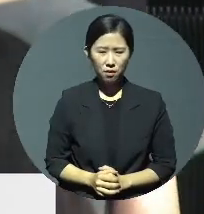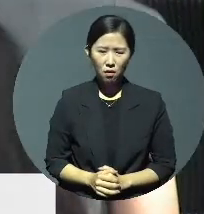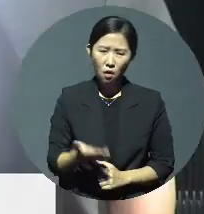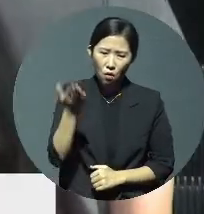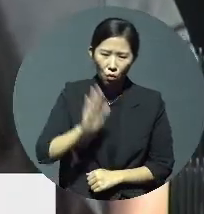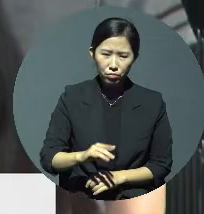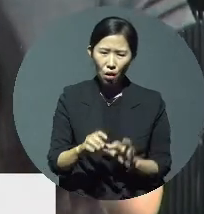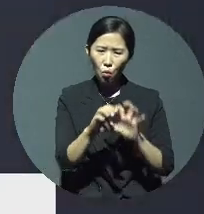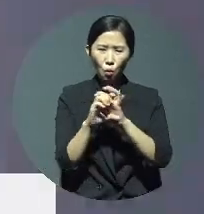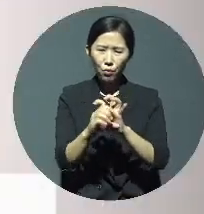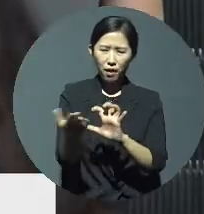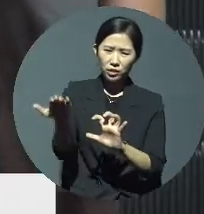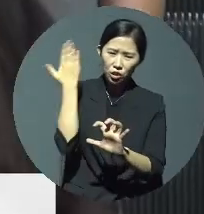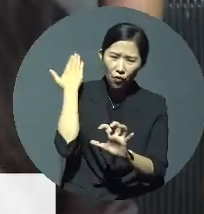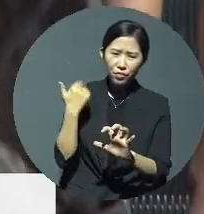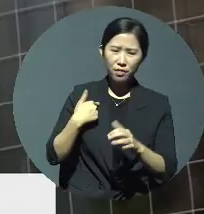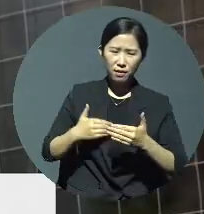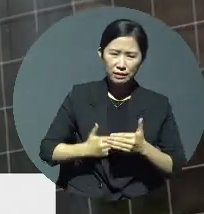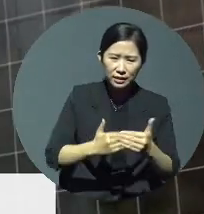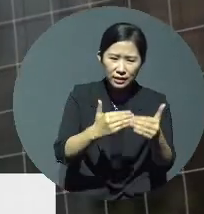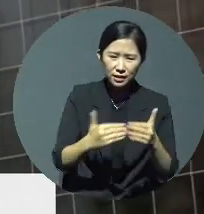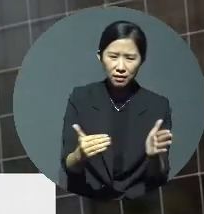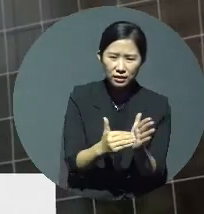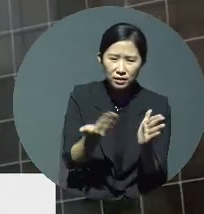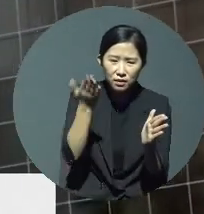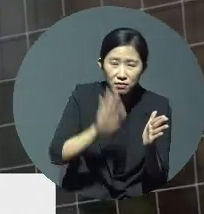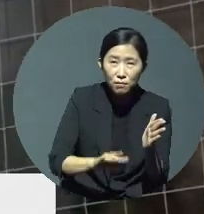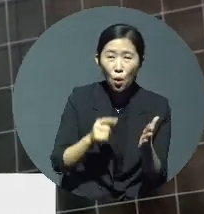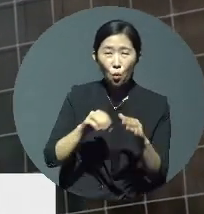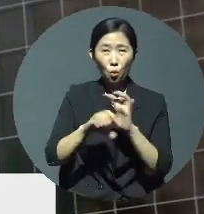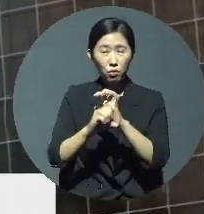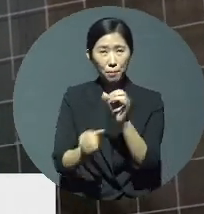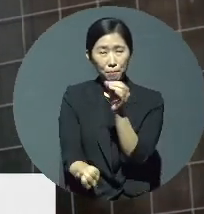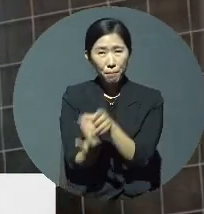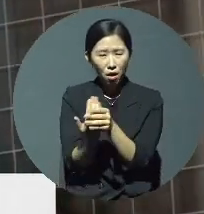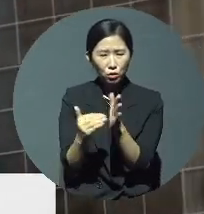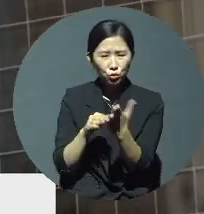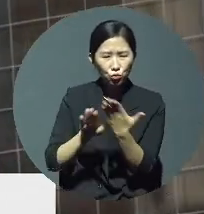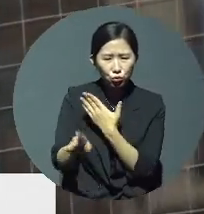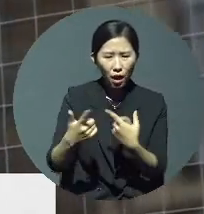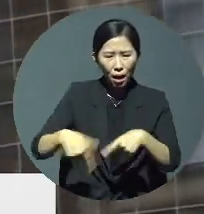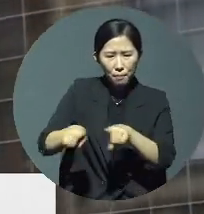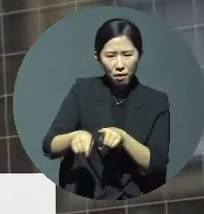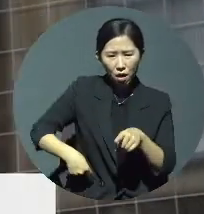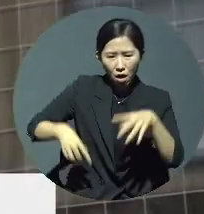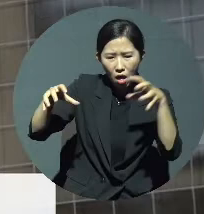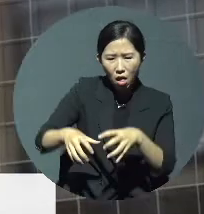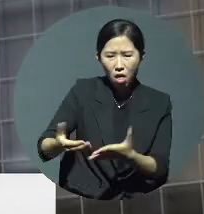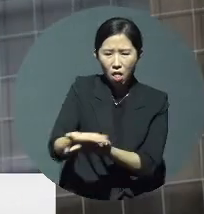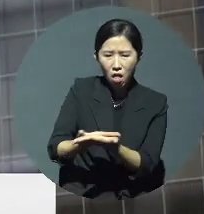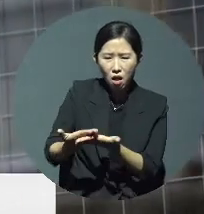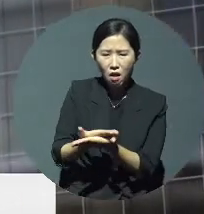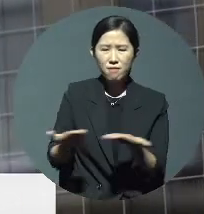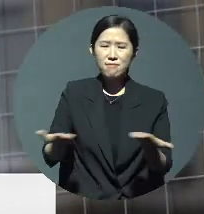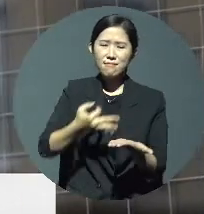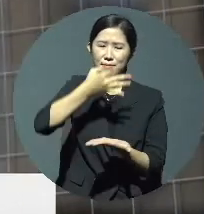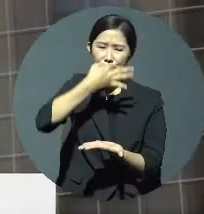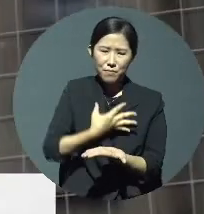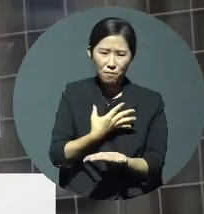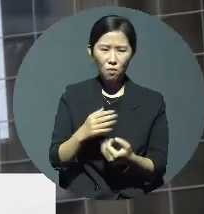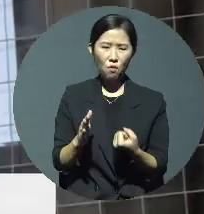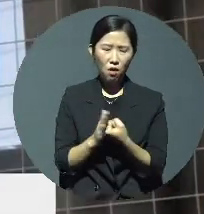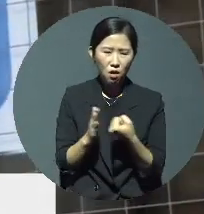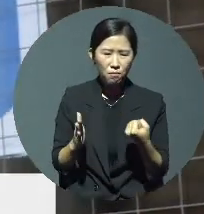more relevant in a post-COVID world where, you know, we're going to need to be even more mindful of the world around us, but